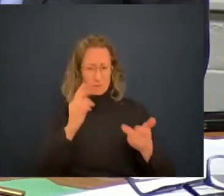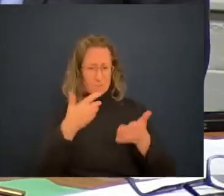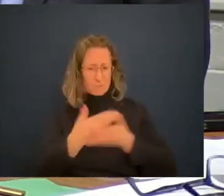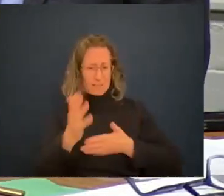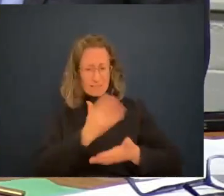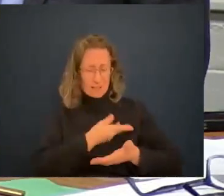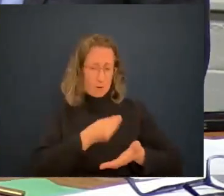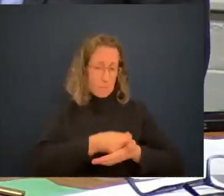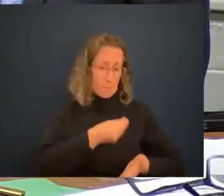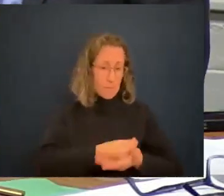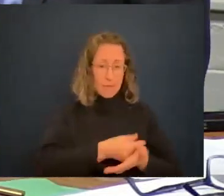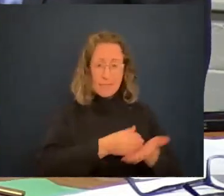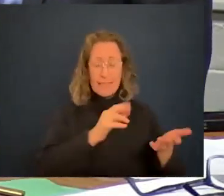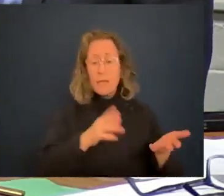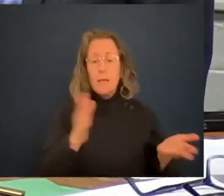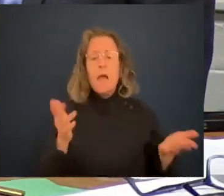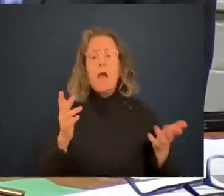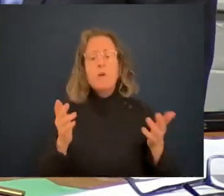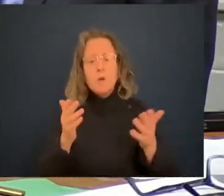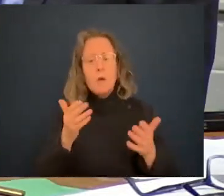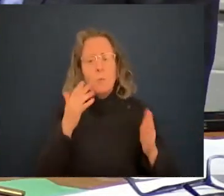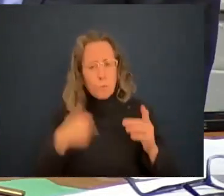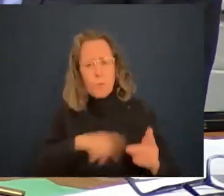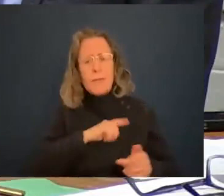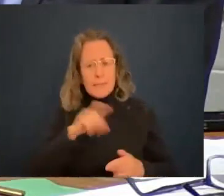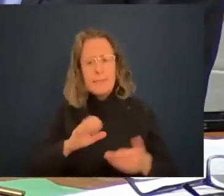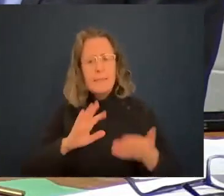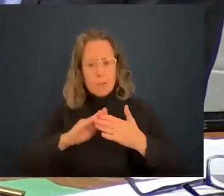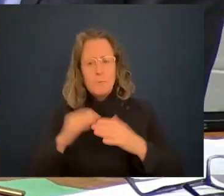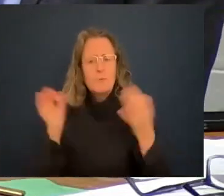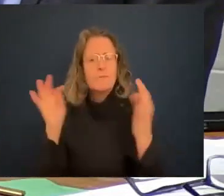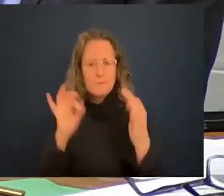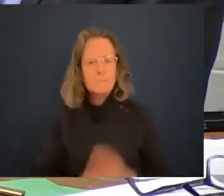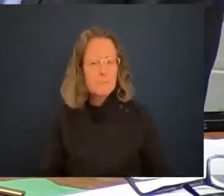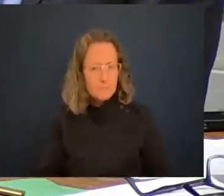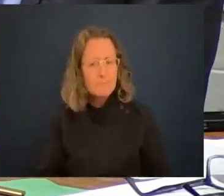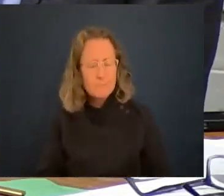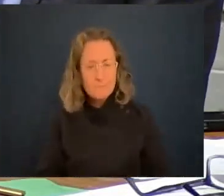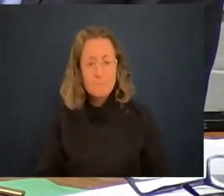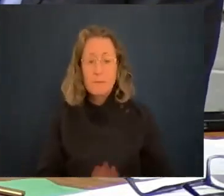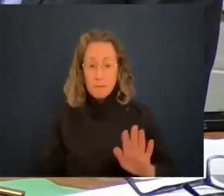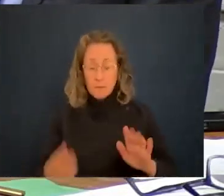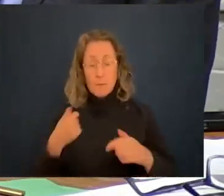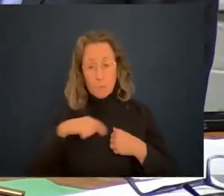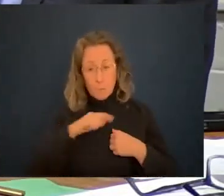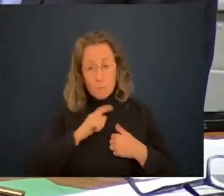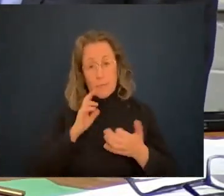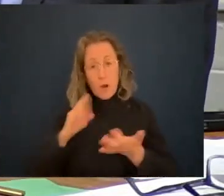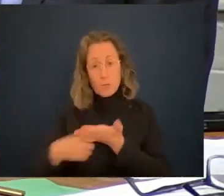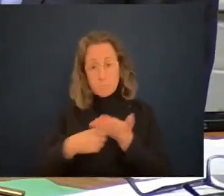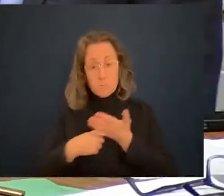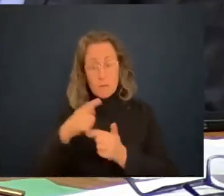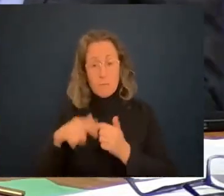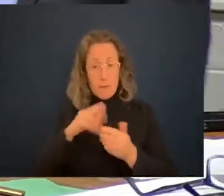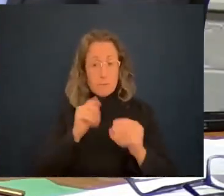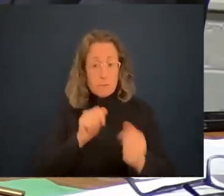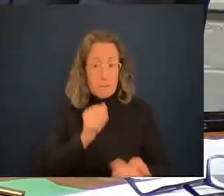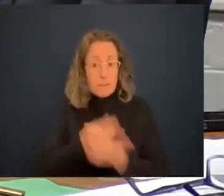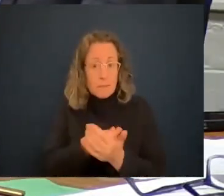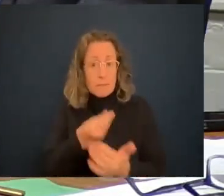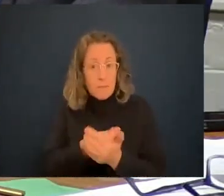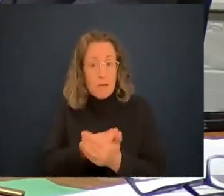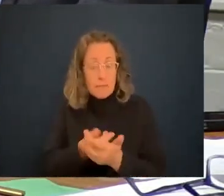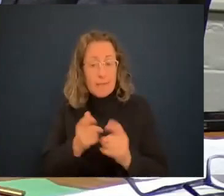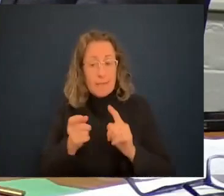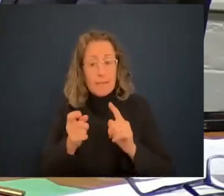consultant and move forward with that but this is a discussion about spending some of the money here how we want to think about spending